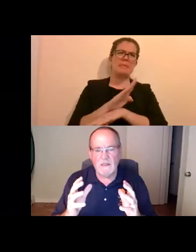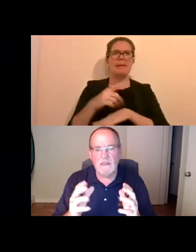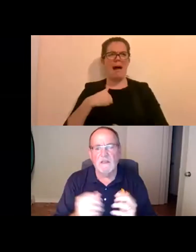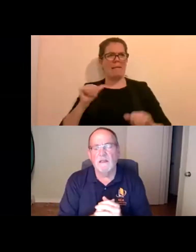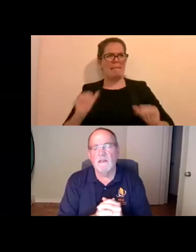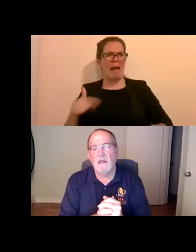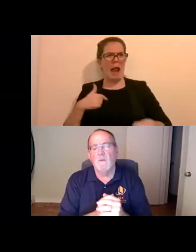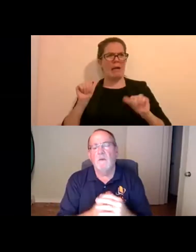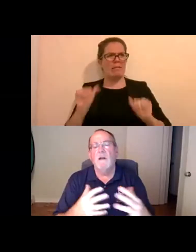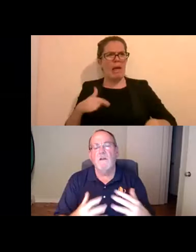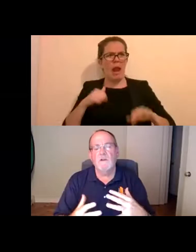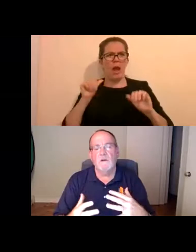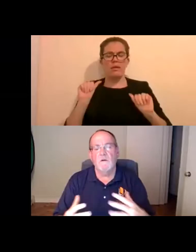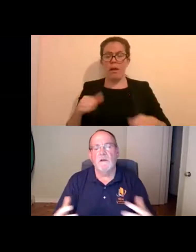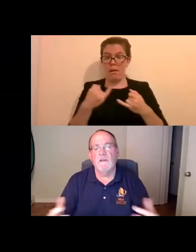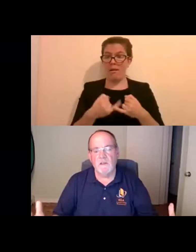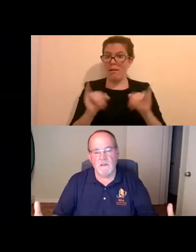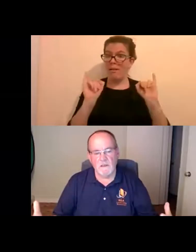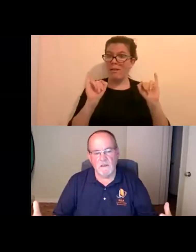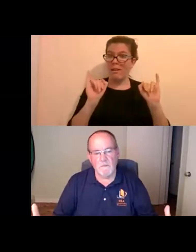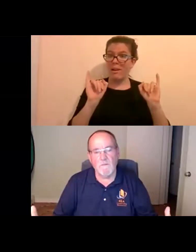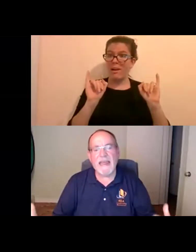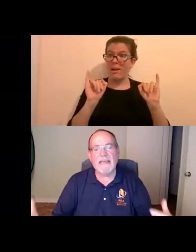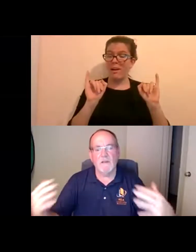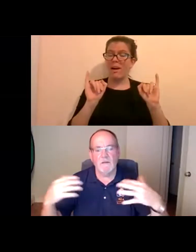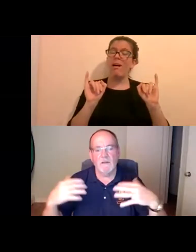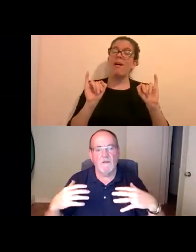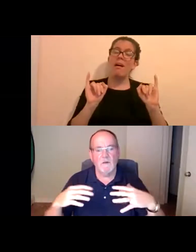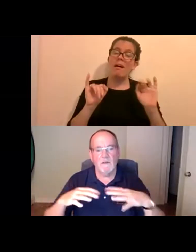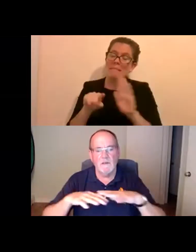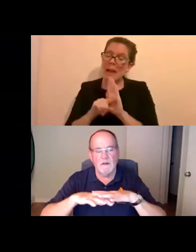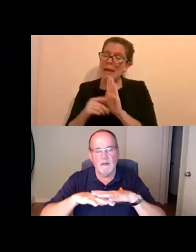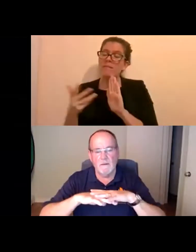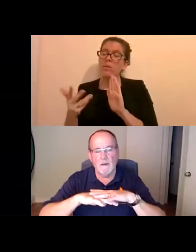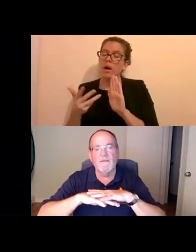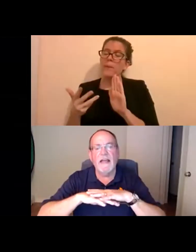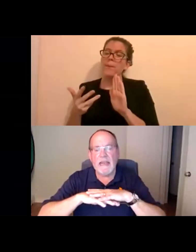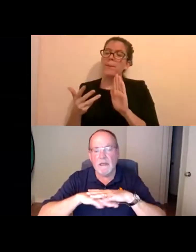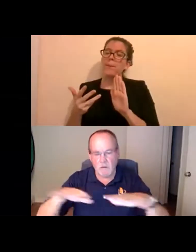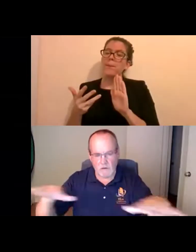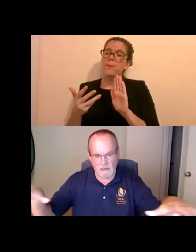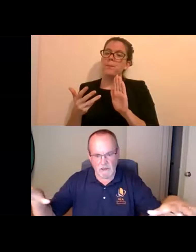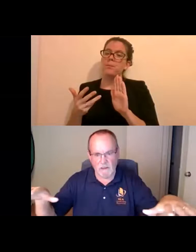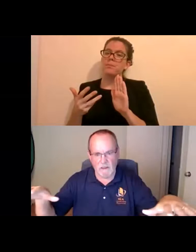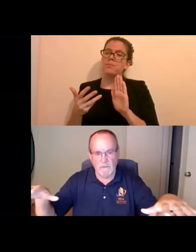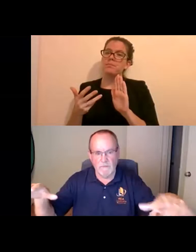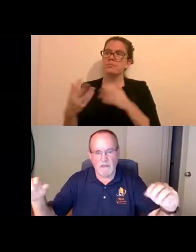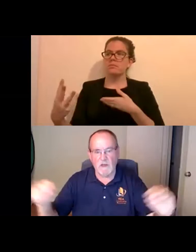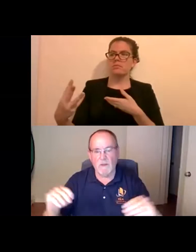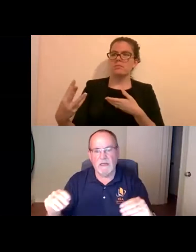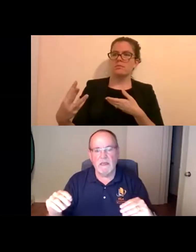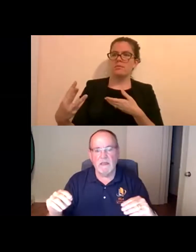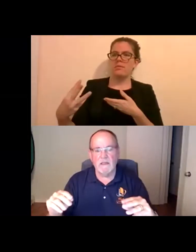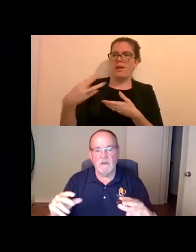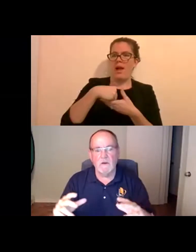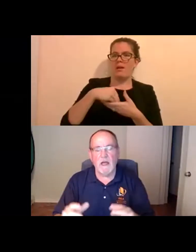these kinds of things. But it also is this massive influence of acculturation that's